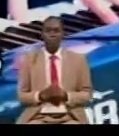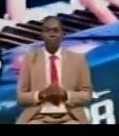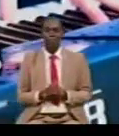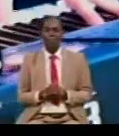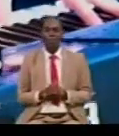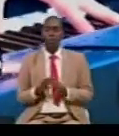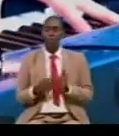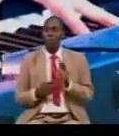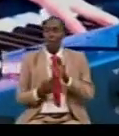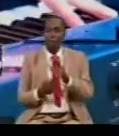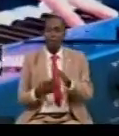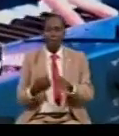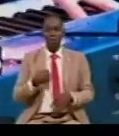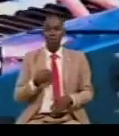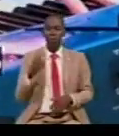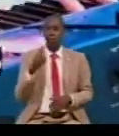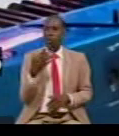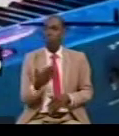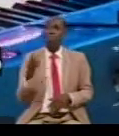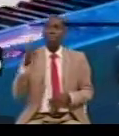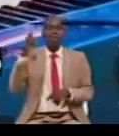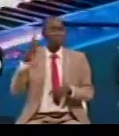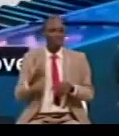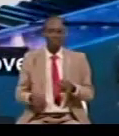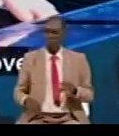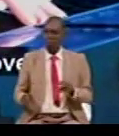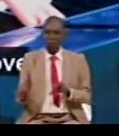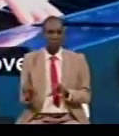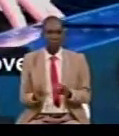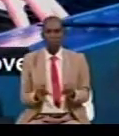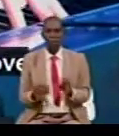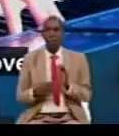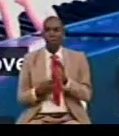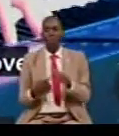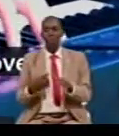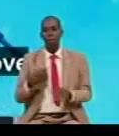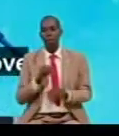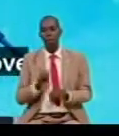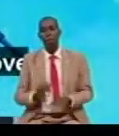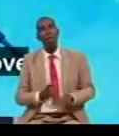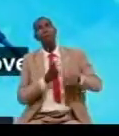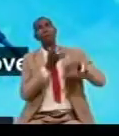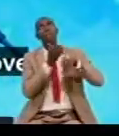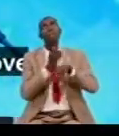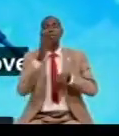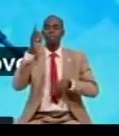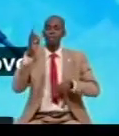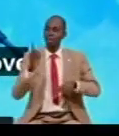Show me one thing he can do. Show